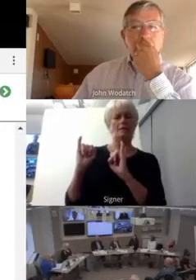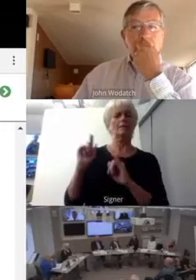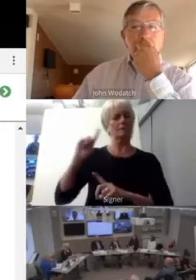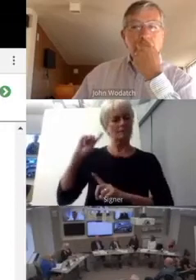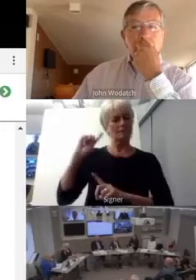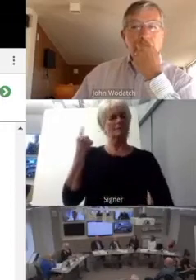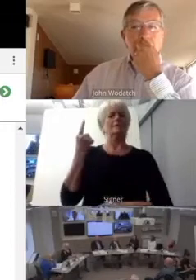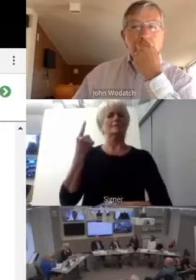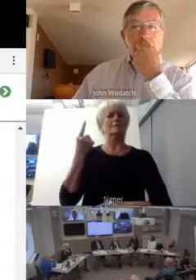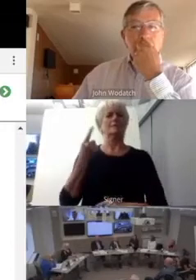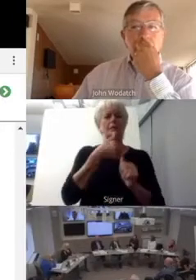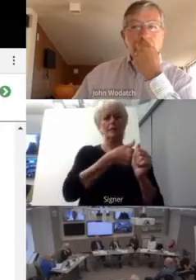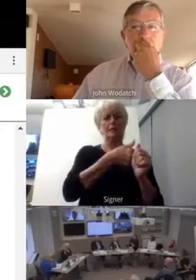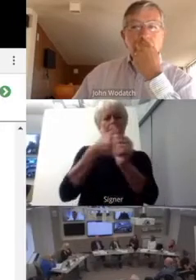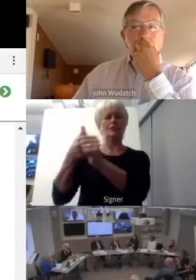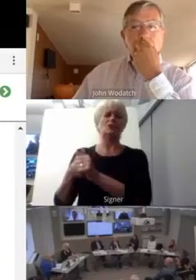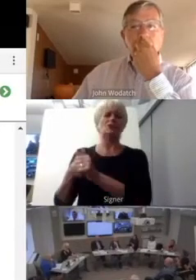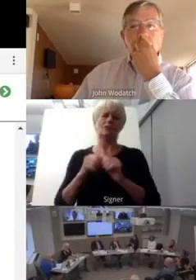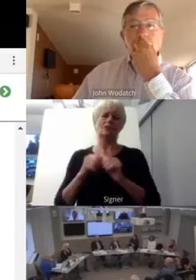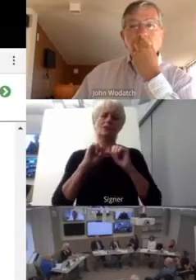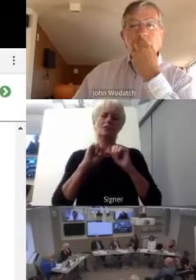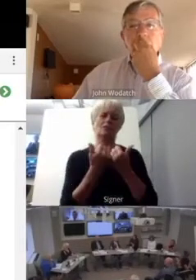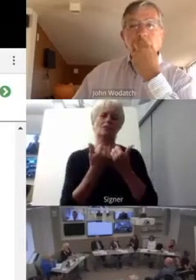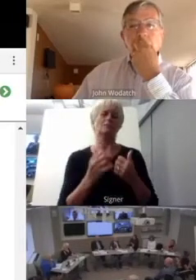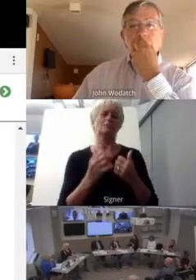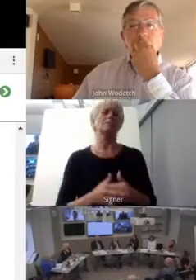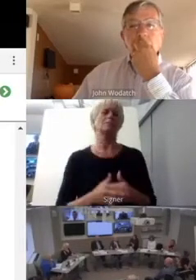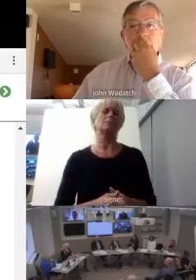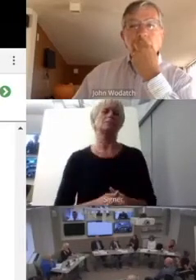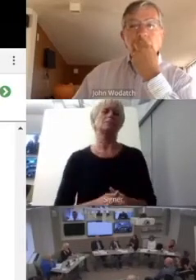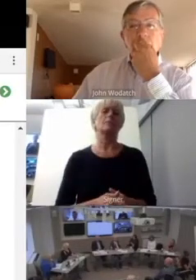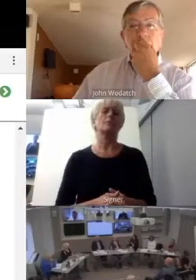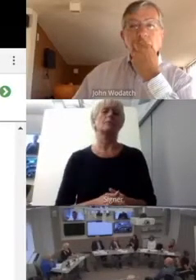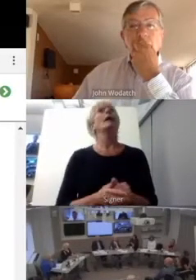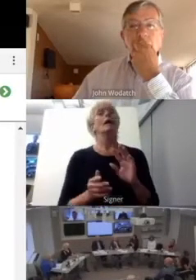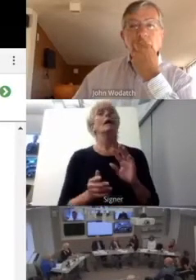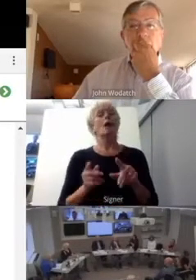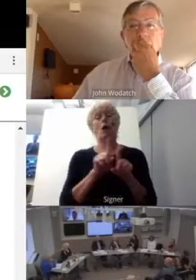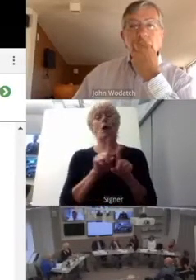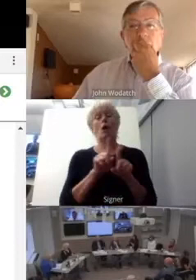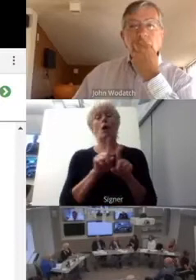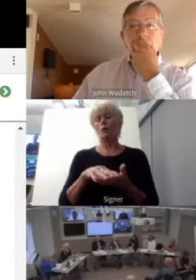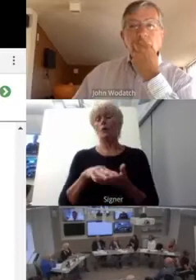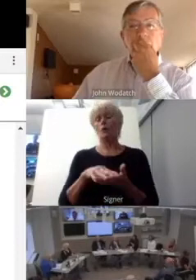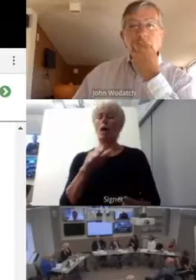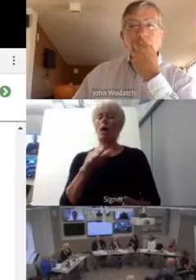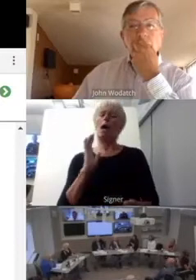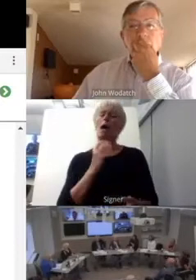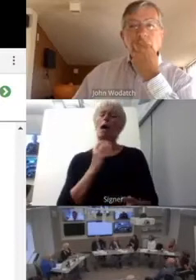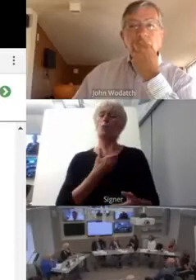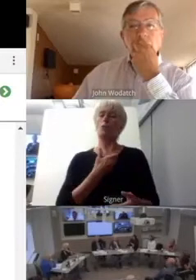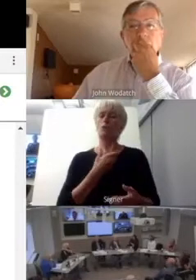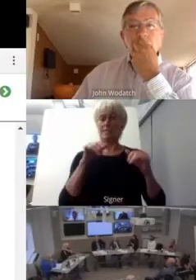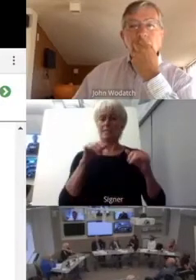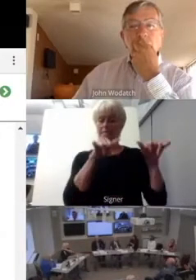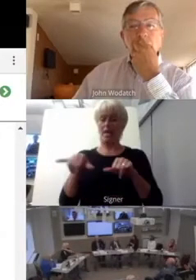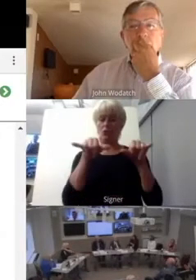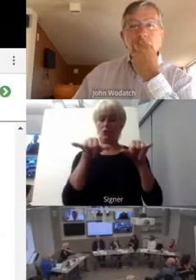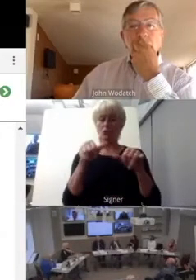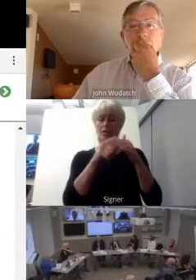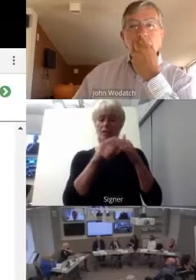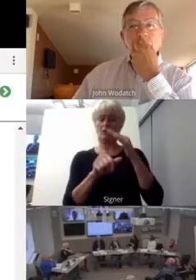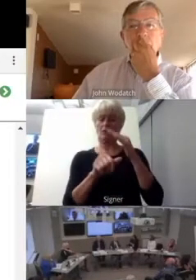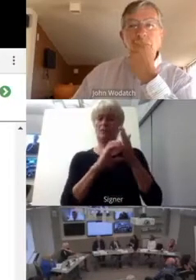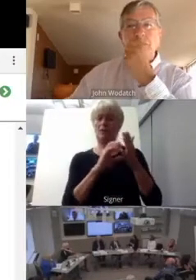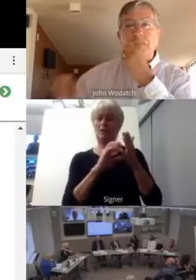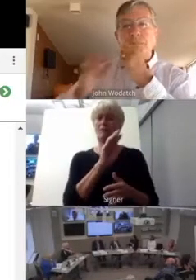The other is that what we learned, we've done our standards twice now under Section 508. First time we did, this might be getting